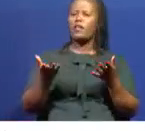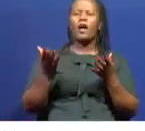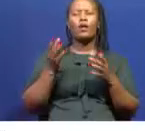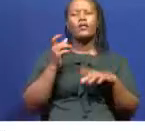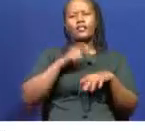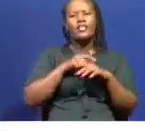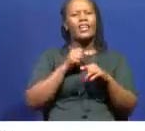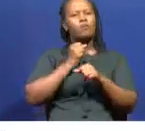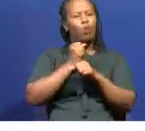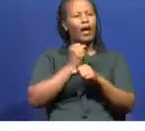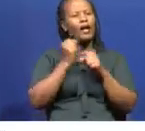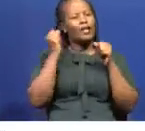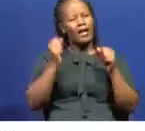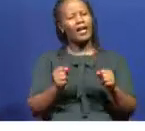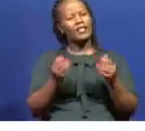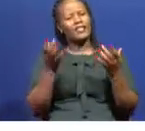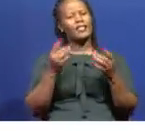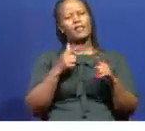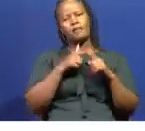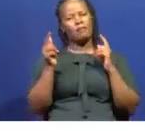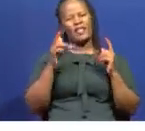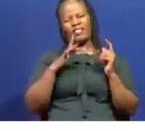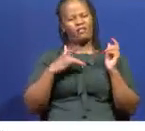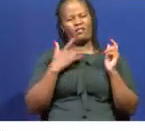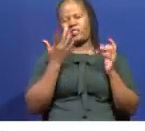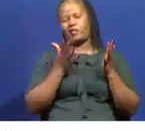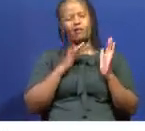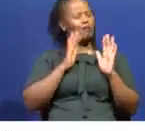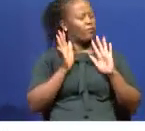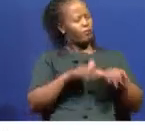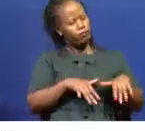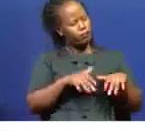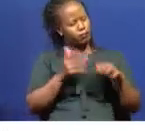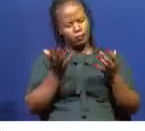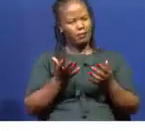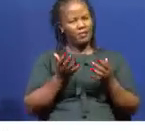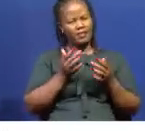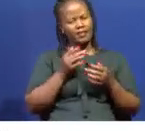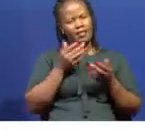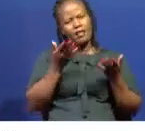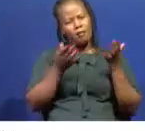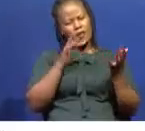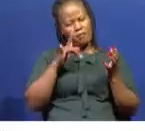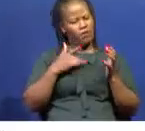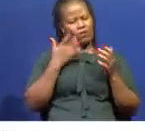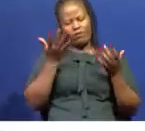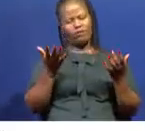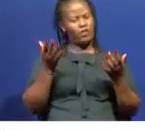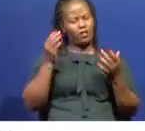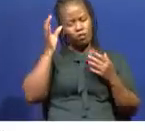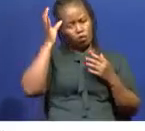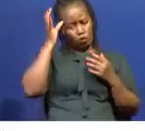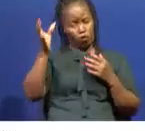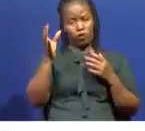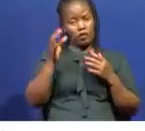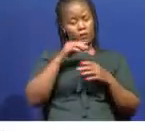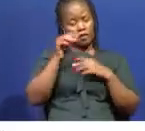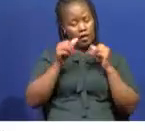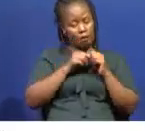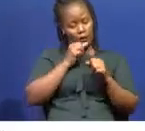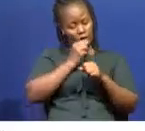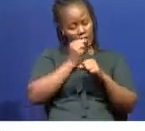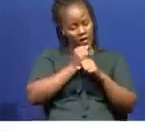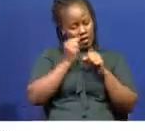not coming, or they're coming in but not in a way that you wanted, that maybe switches your concept of what hard work is.